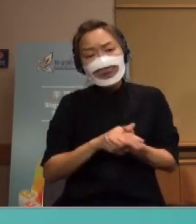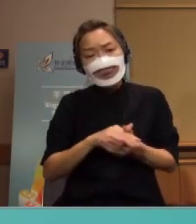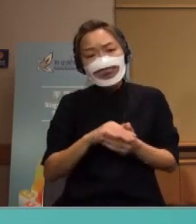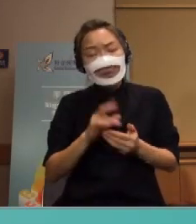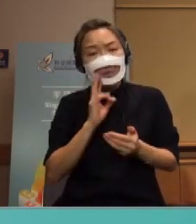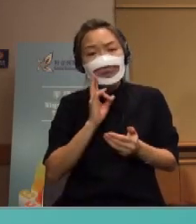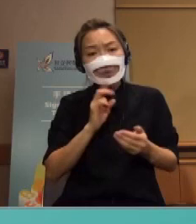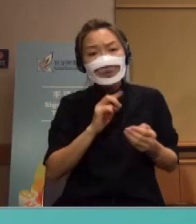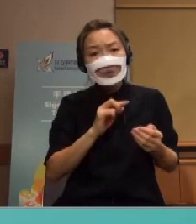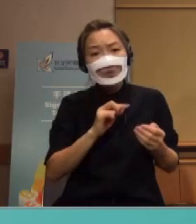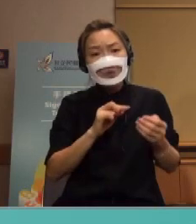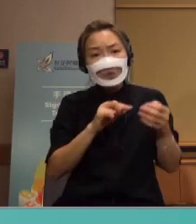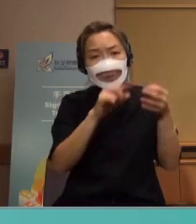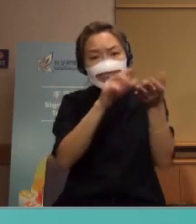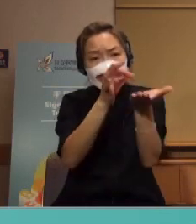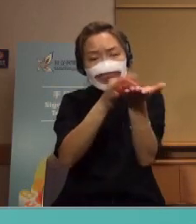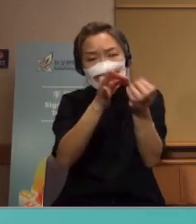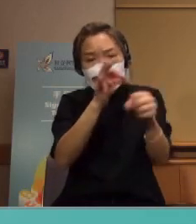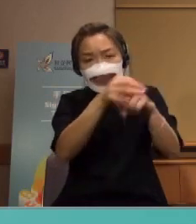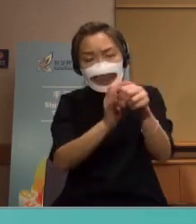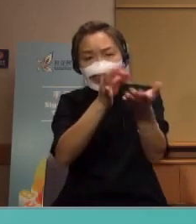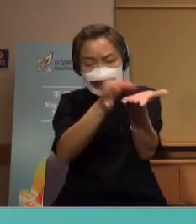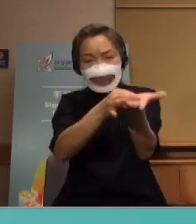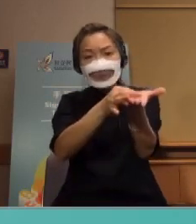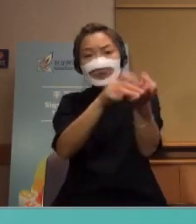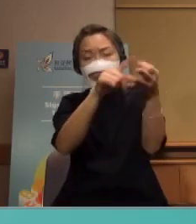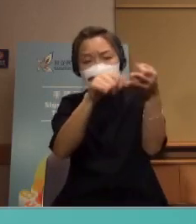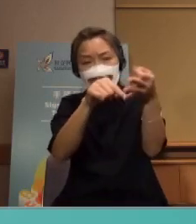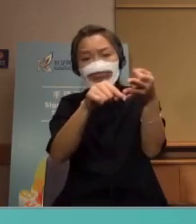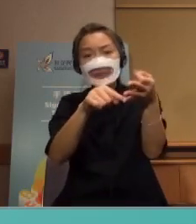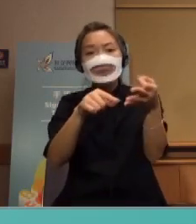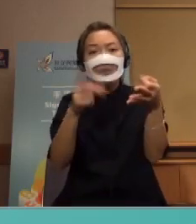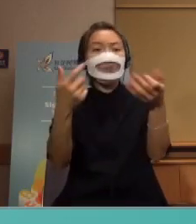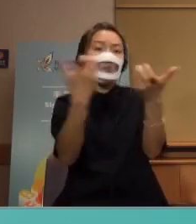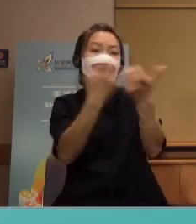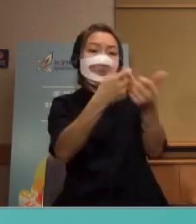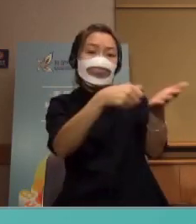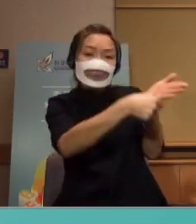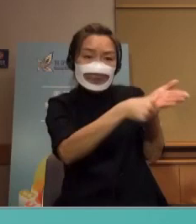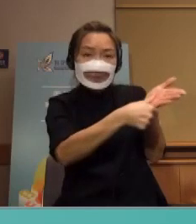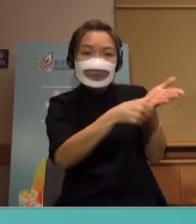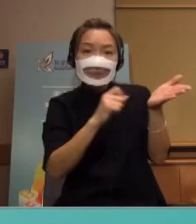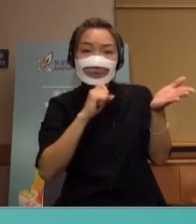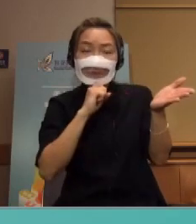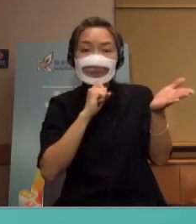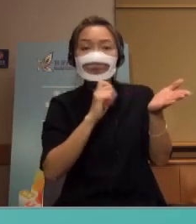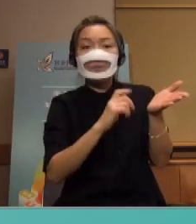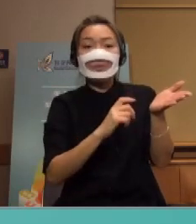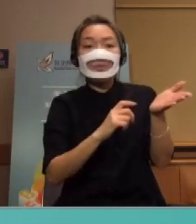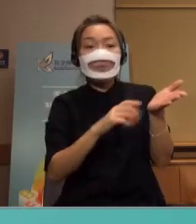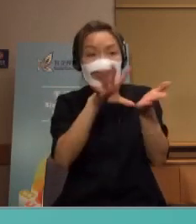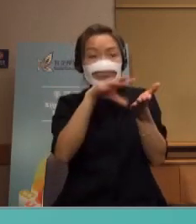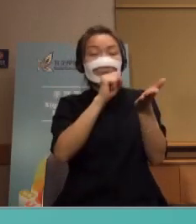of Estonia without ever having set foot in Estonia, and now you have a connection to the country. You might care more about Estonian things than before. So there's only a